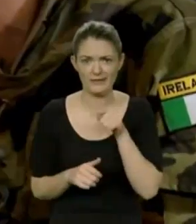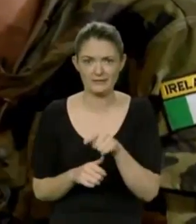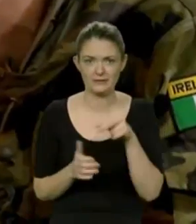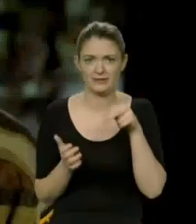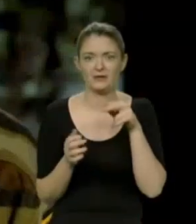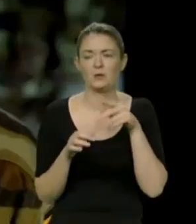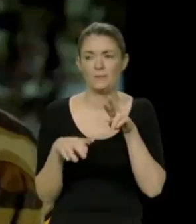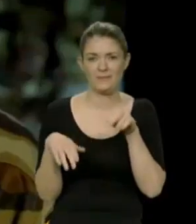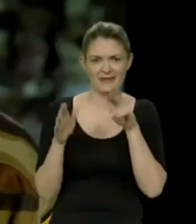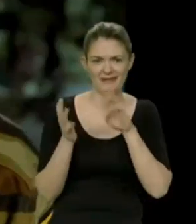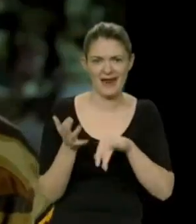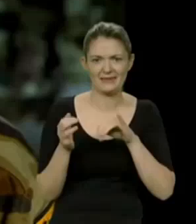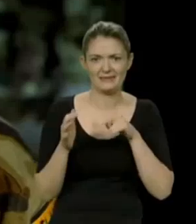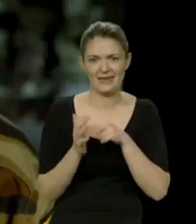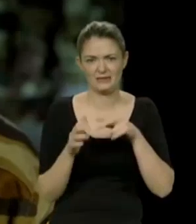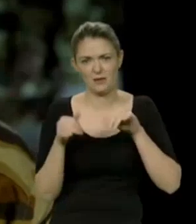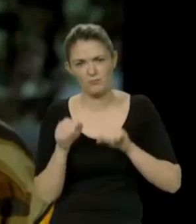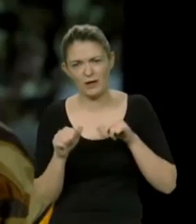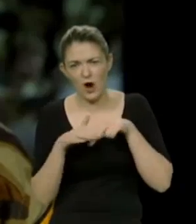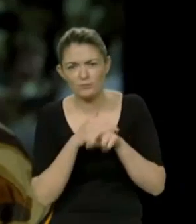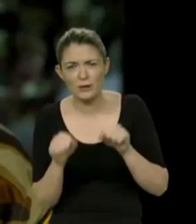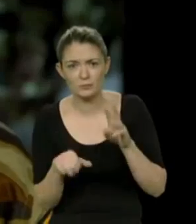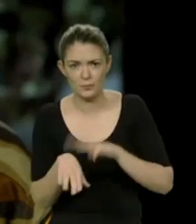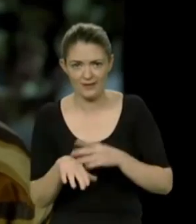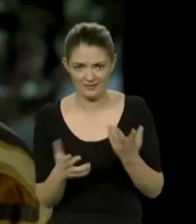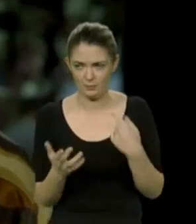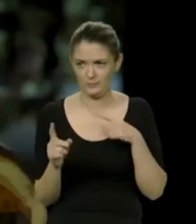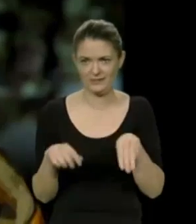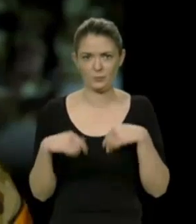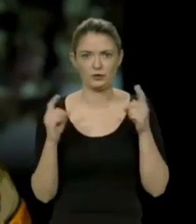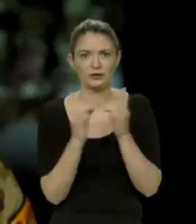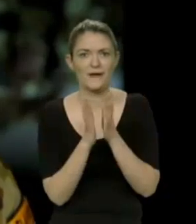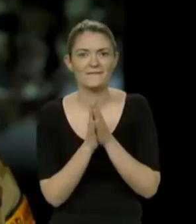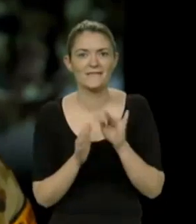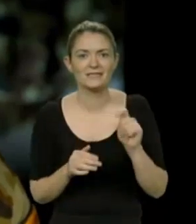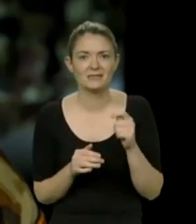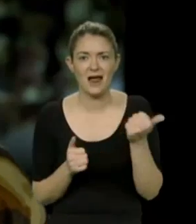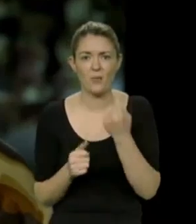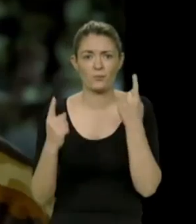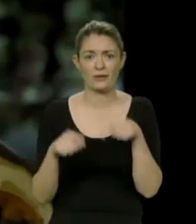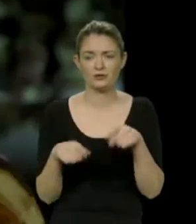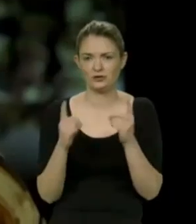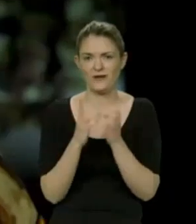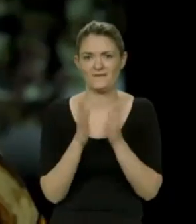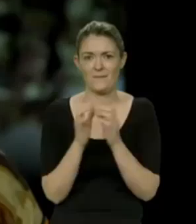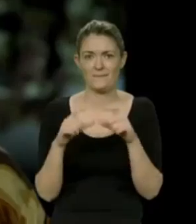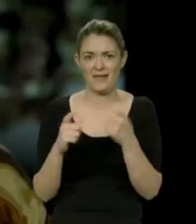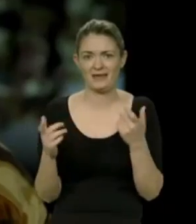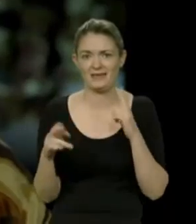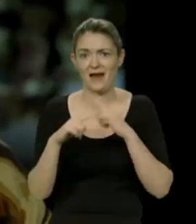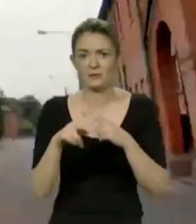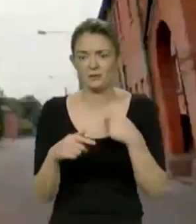well. And like, anyone that's here now deserves to be here, and anyone that's here now kind of deserves to pass out, as far as I'm concerned.